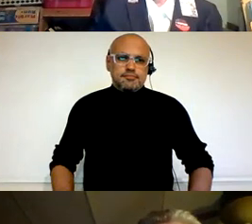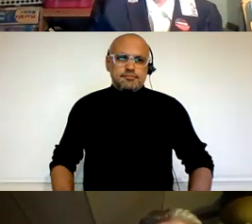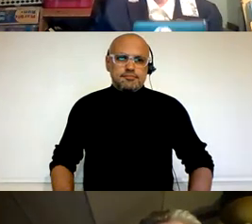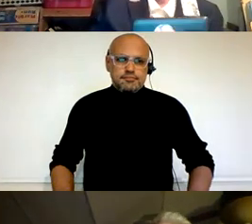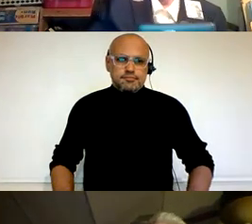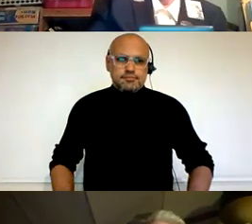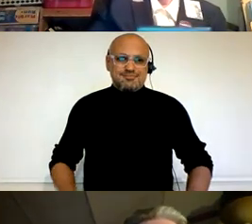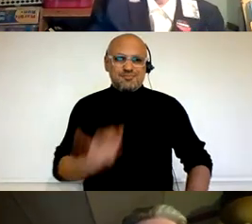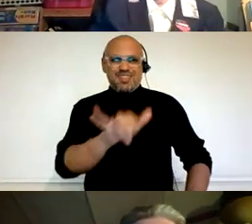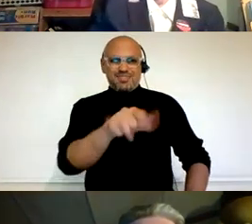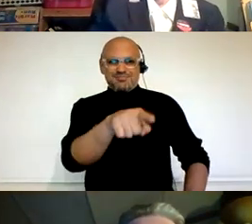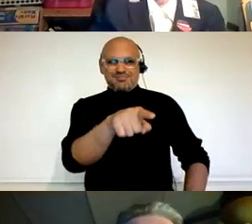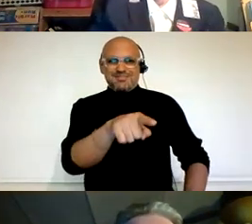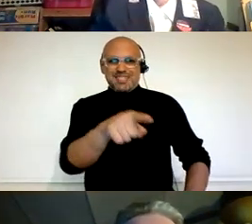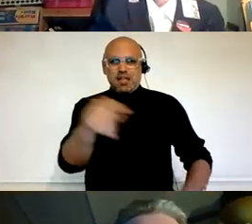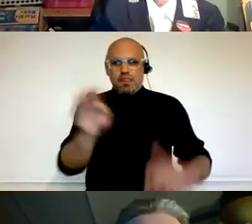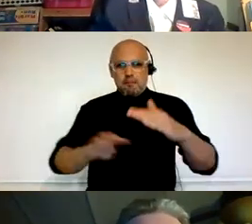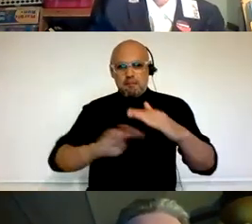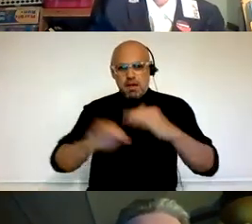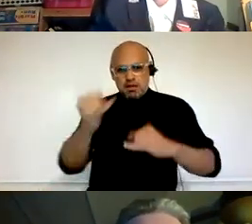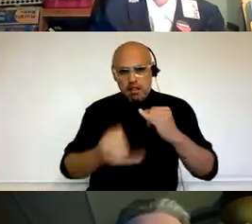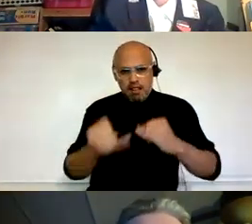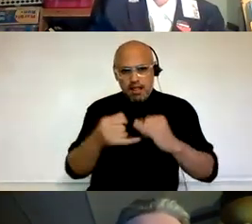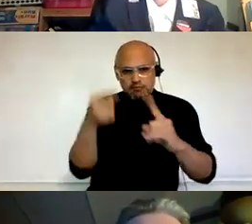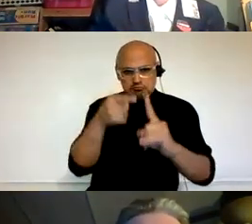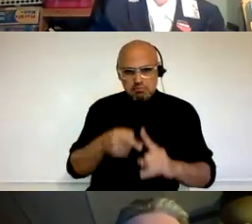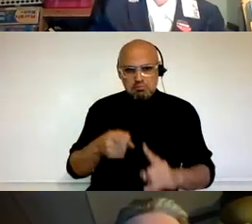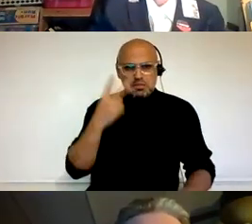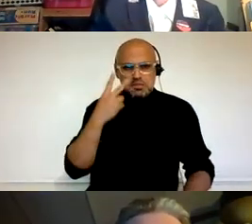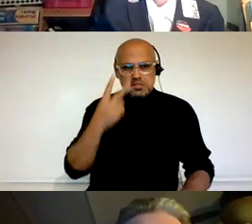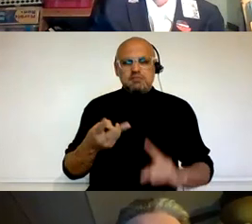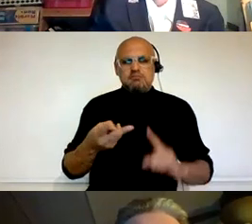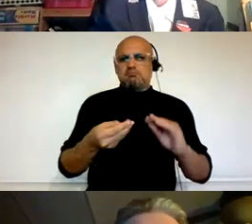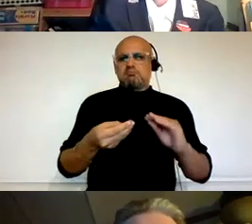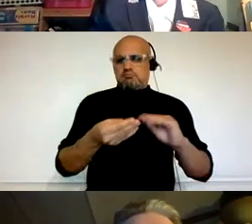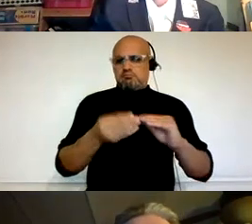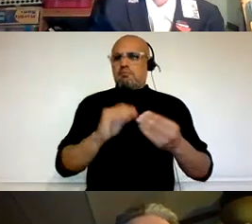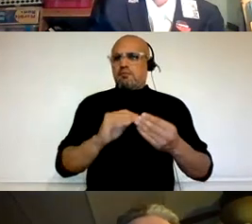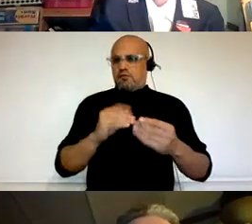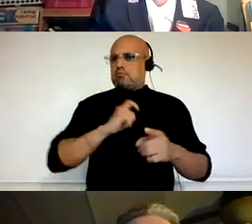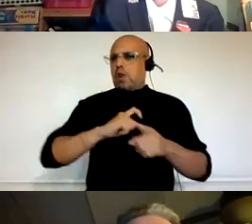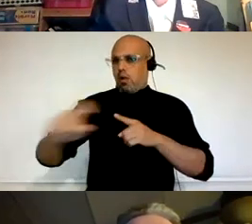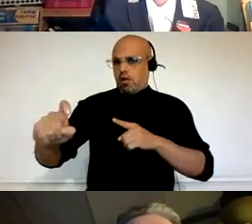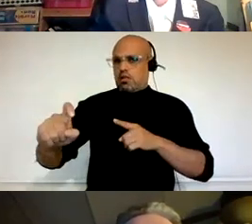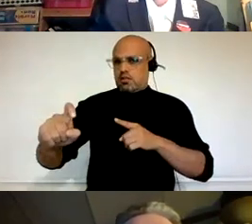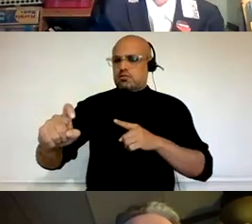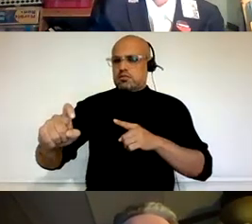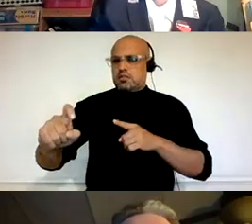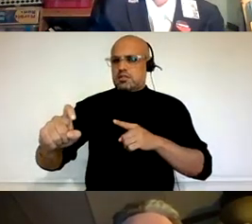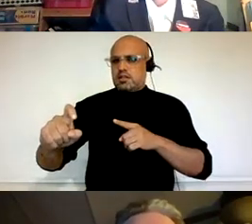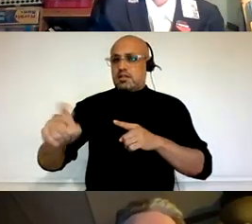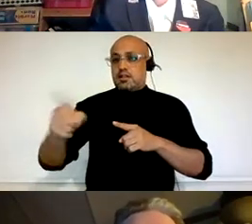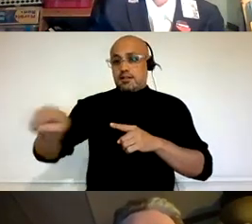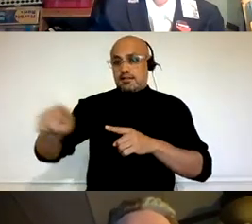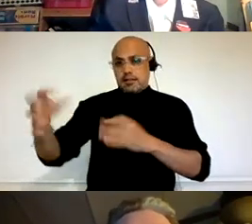Oh, right there. Down at the bottom, the last bullet, it shows the number to call, and they